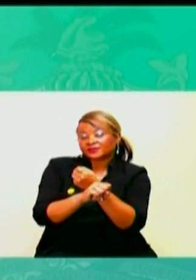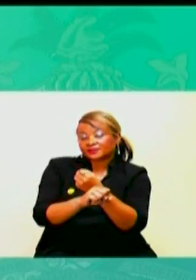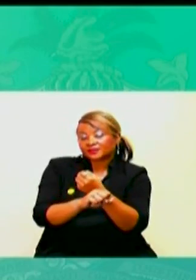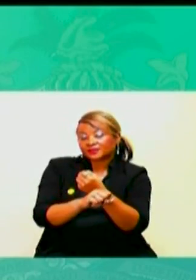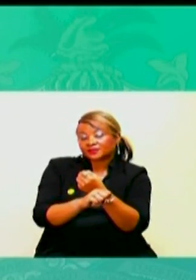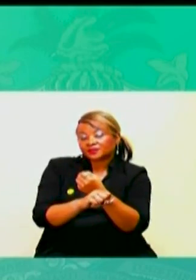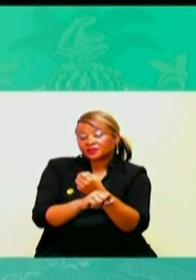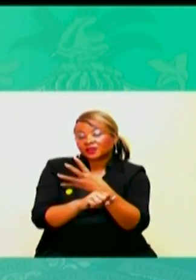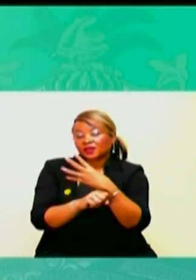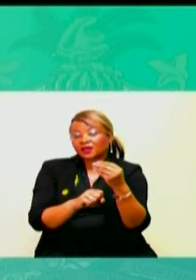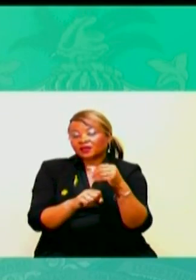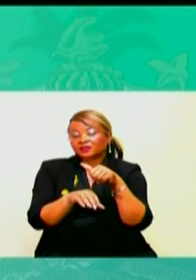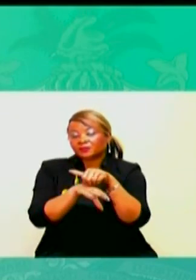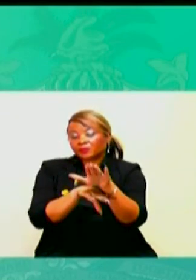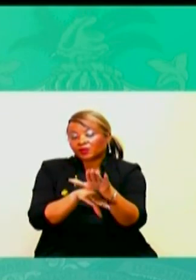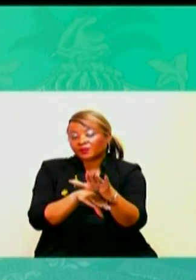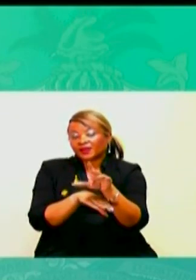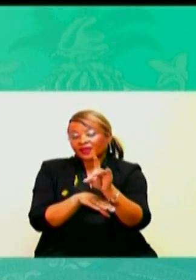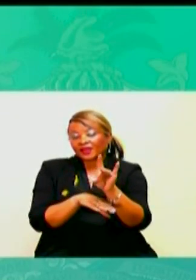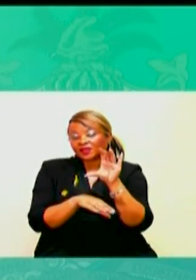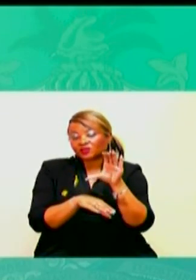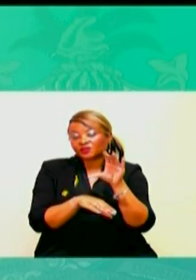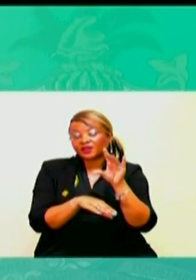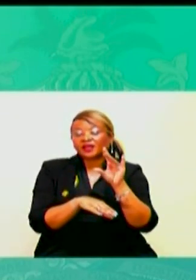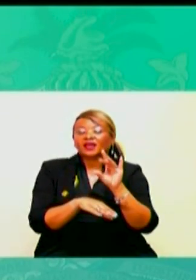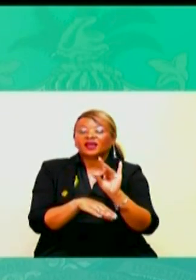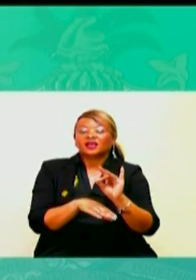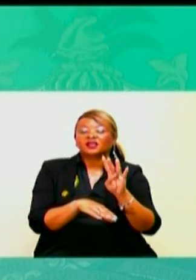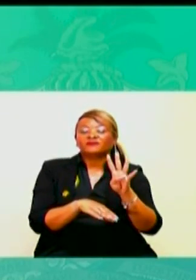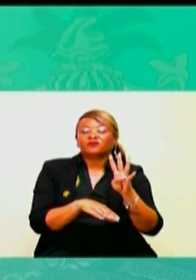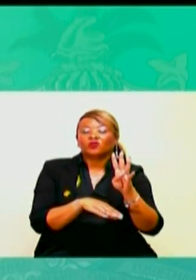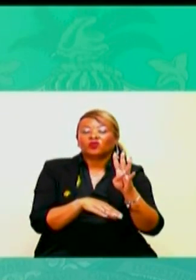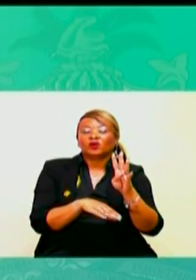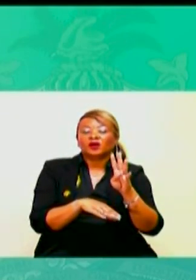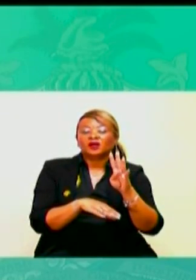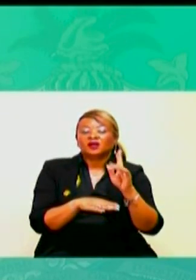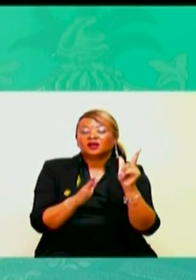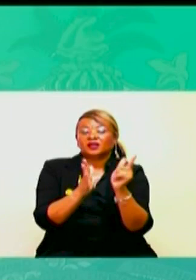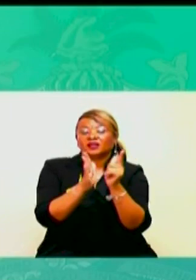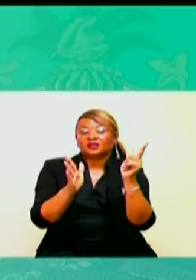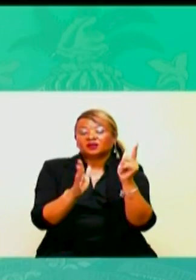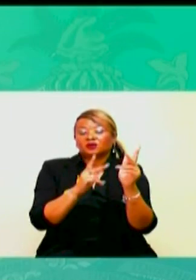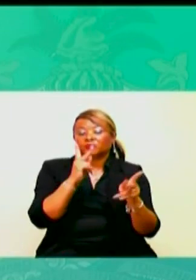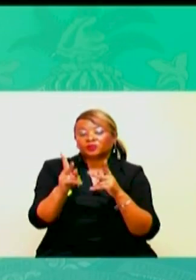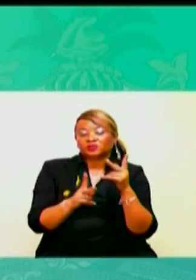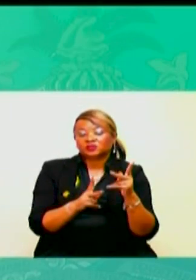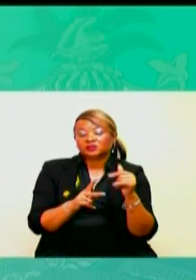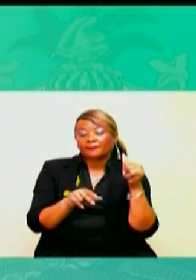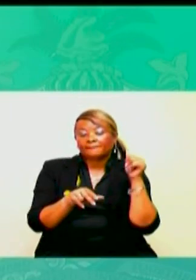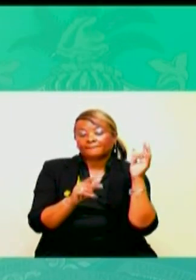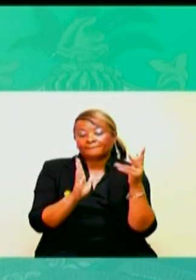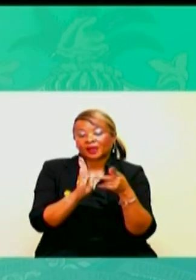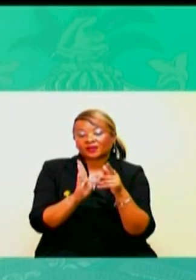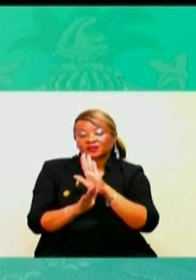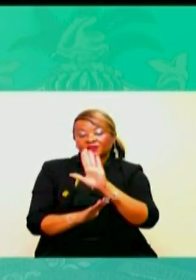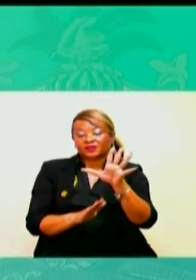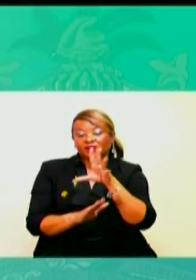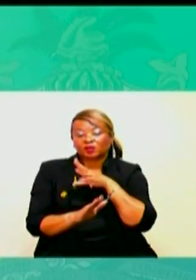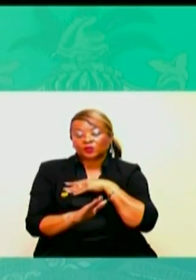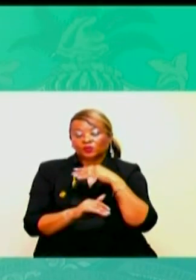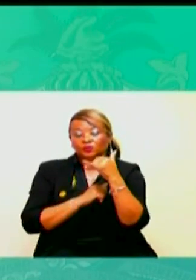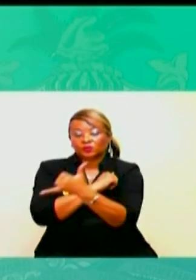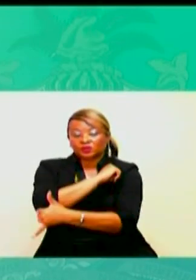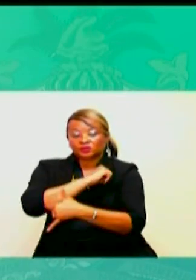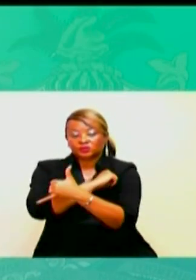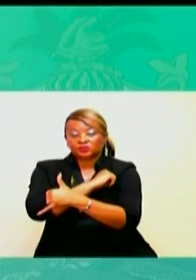prosecuted, and deported 884 irregular migrants through our country. That is significant, Madam Speaker. And